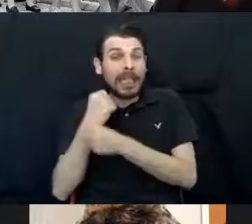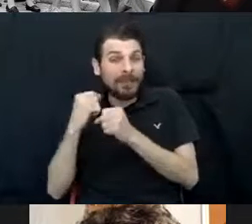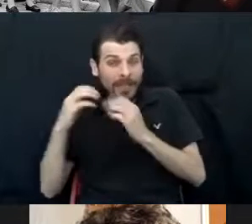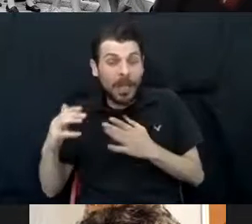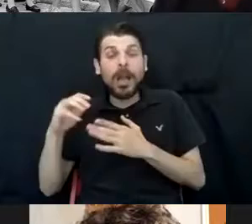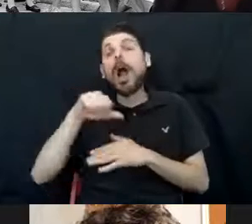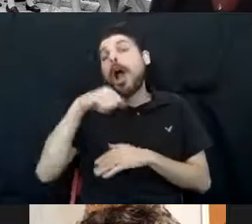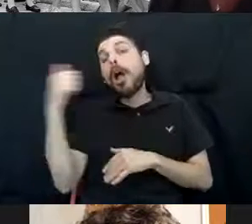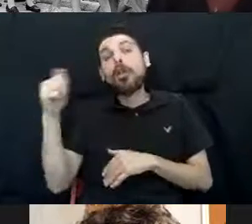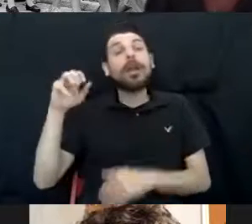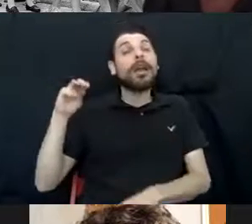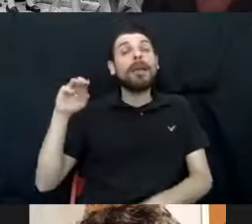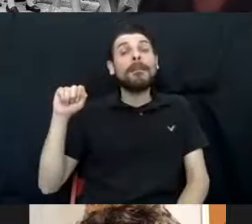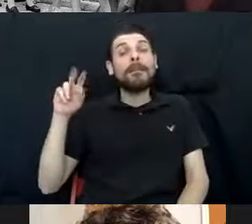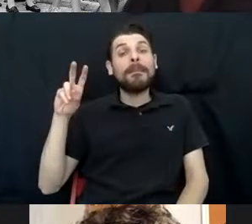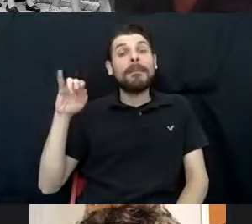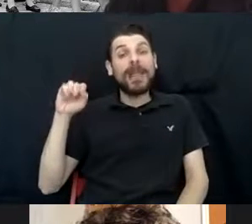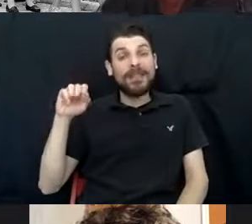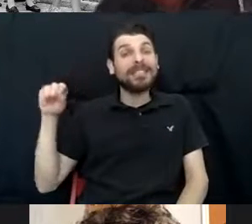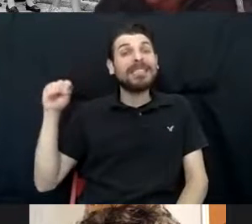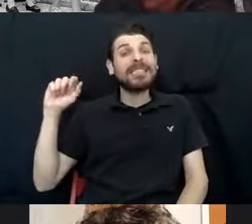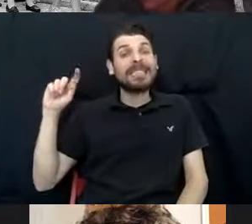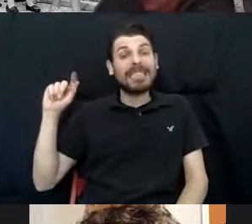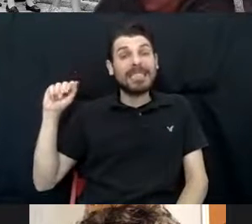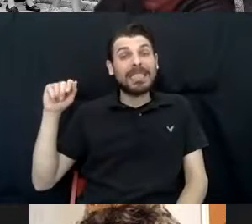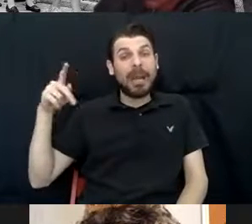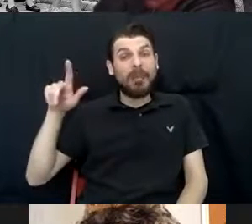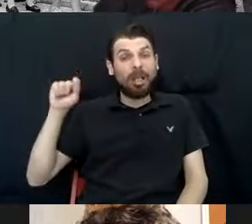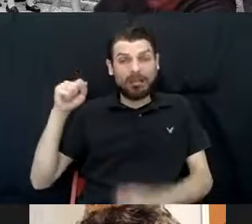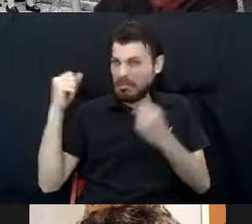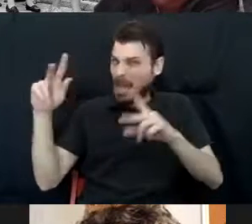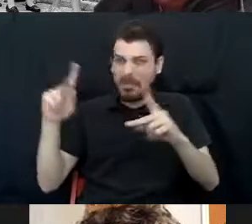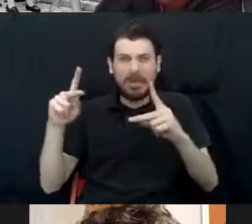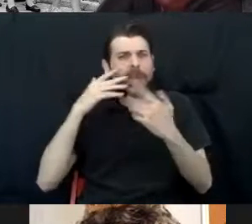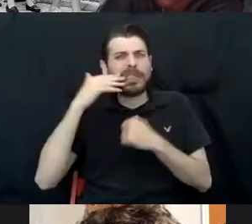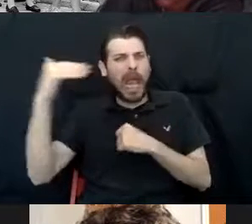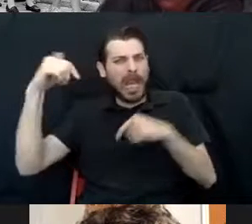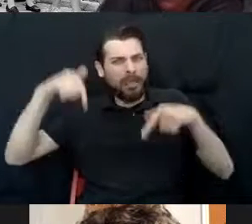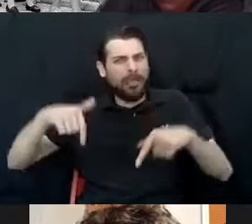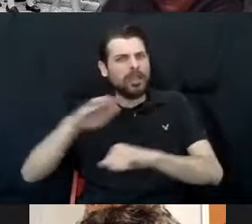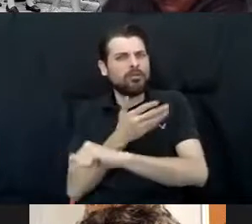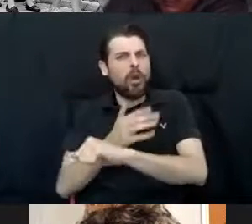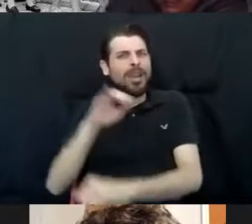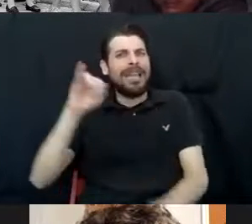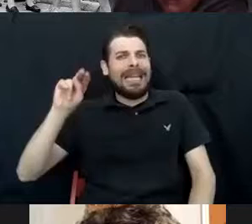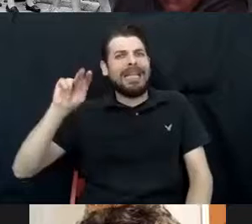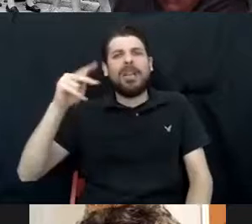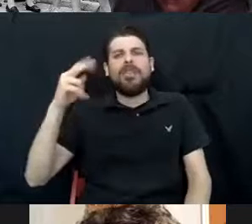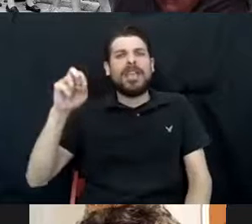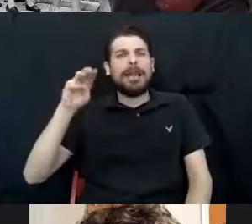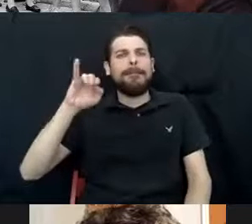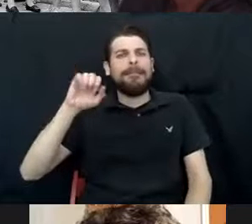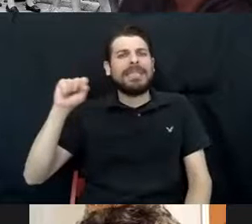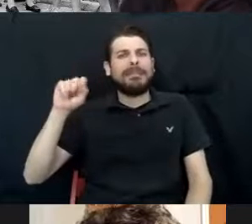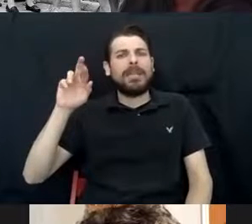other singers have performed this song. Before LaRhonda sings this great song, I will tell you some of